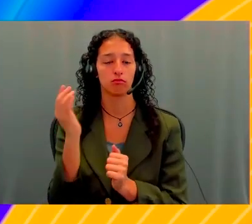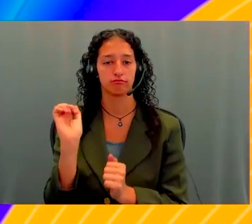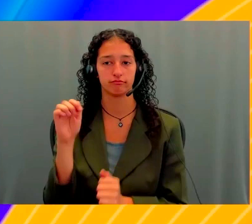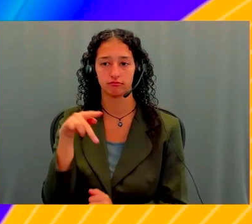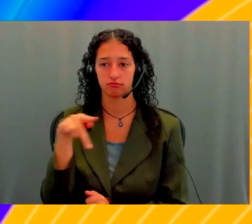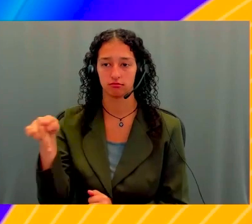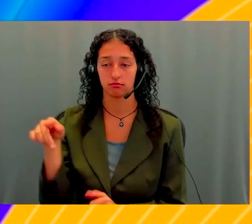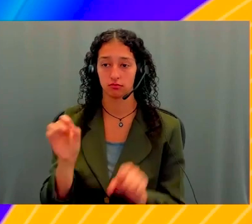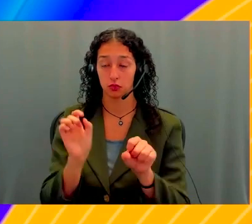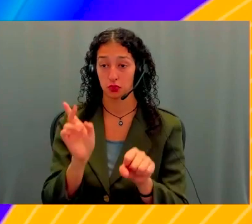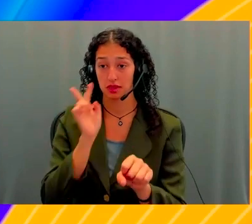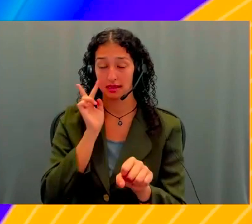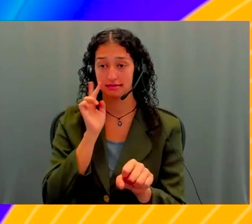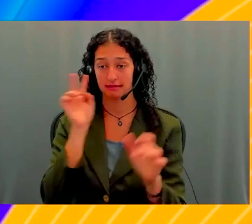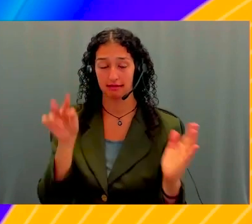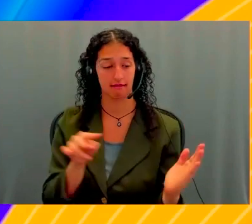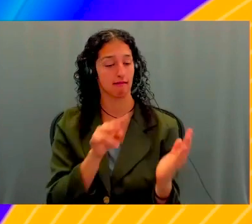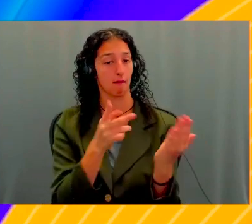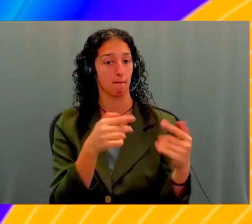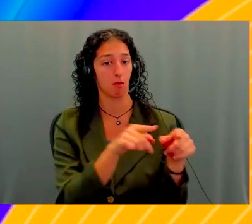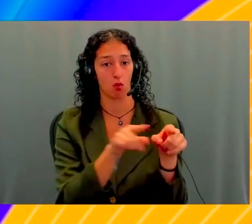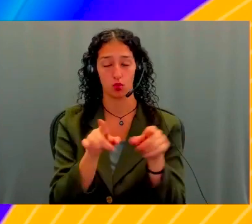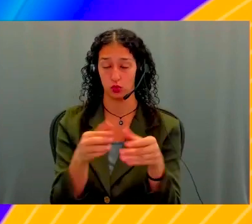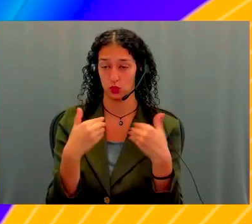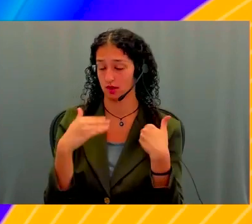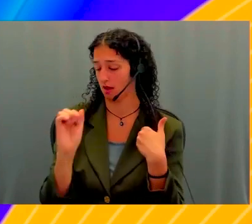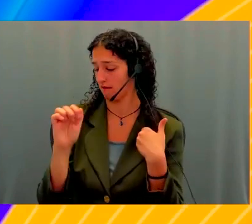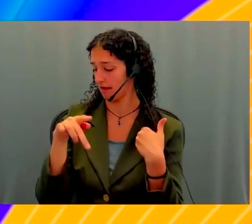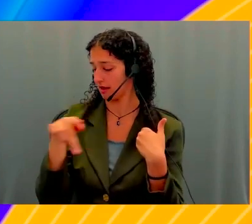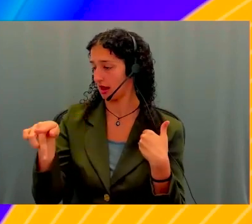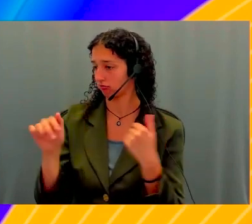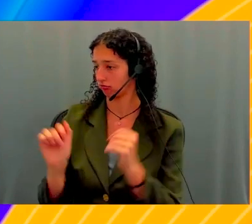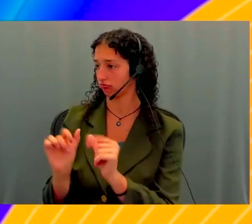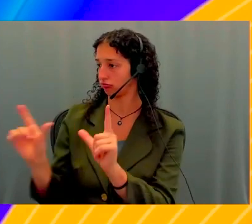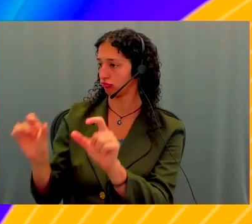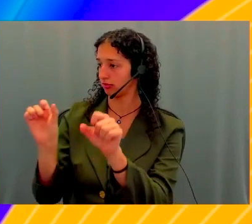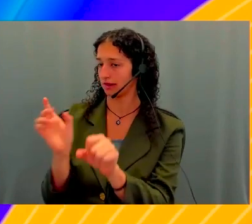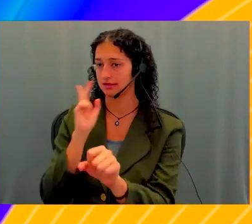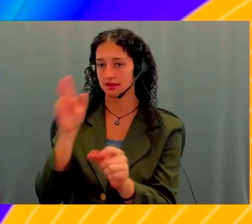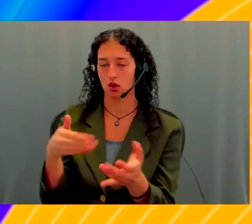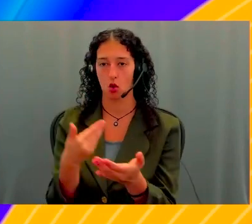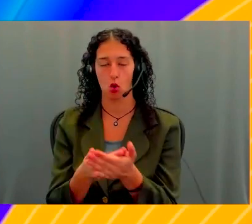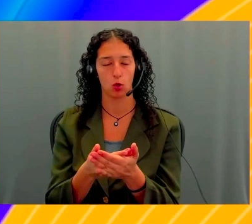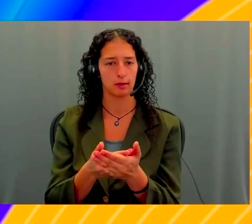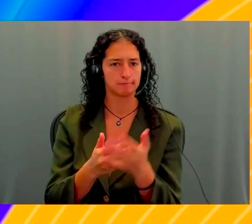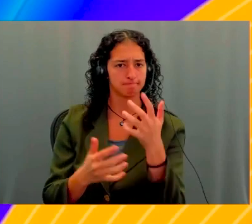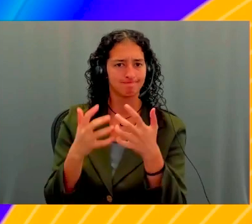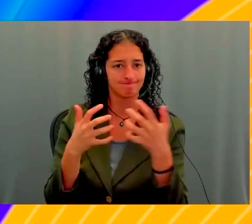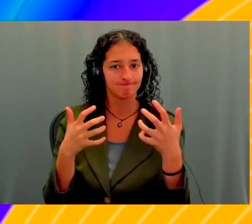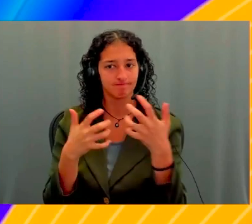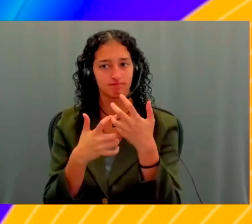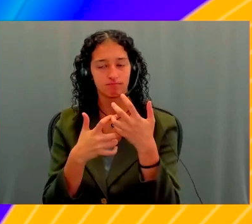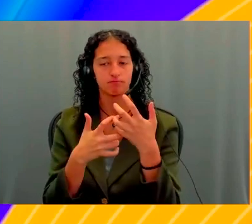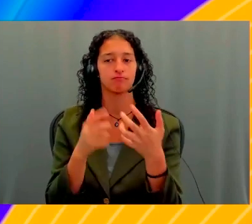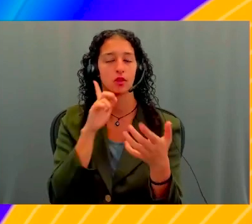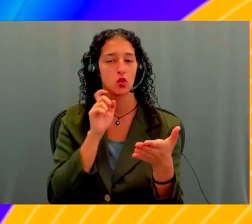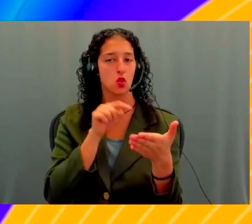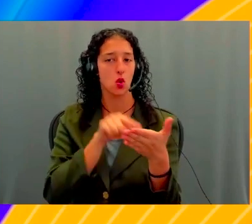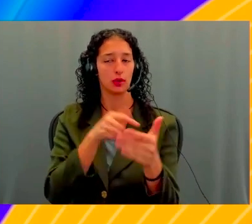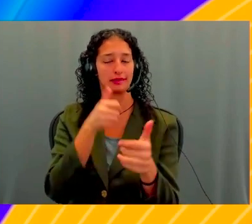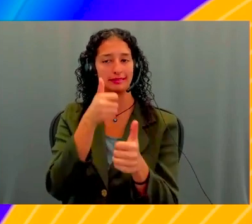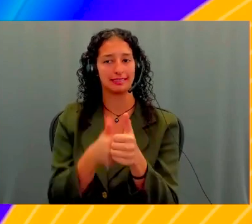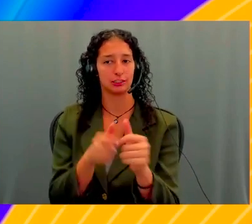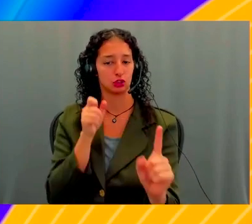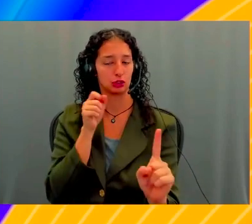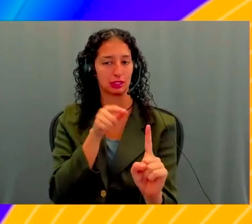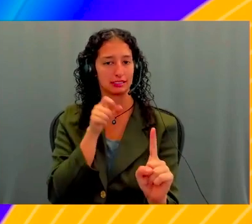but it also has an app where you can see each sensor details. Whenever an anomaly is detected, we tell you, OK, this sensor located in this location, that's